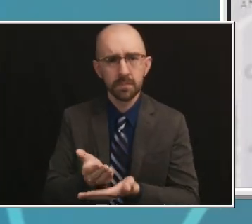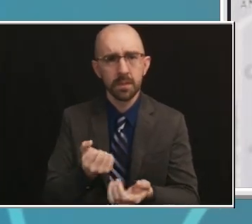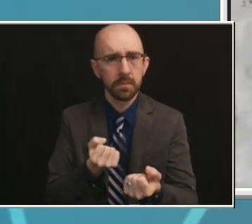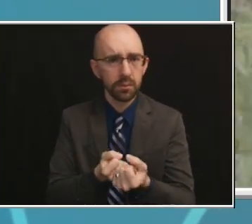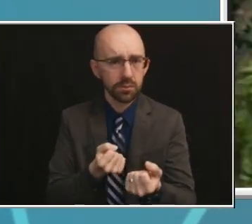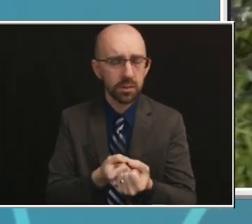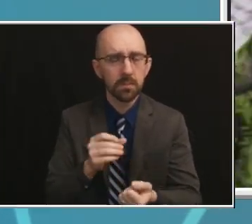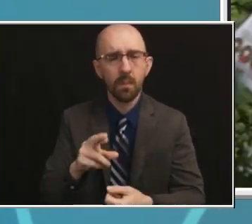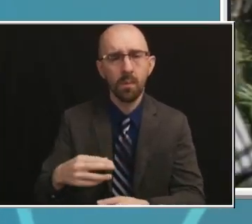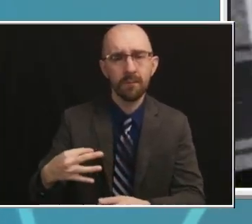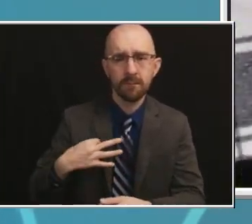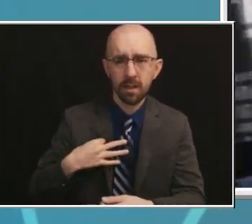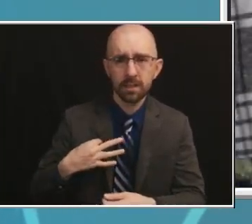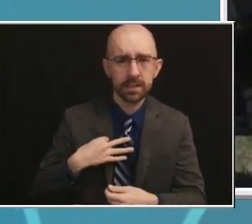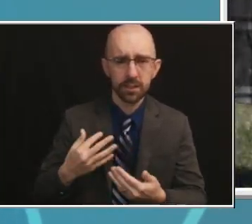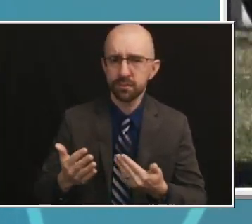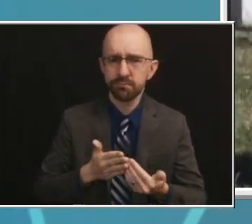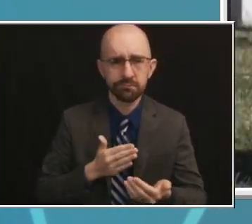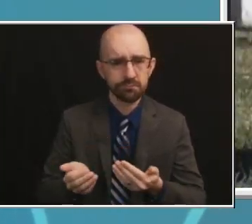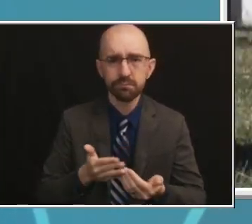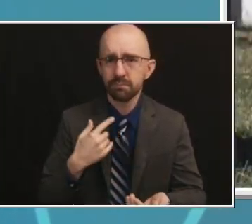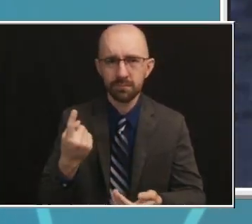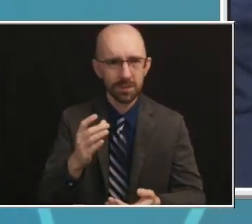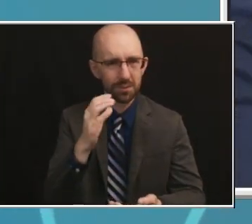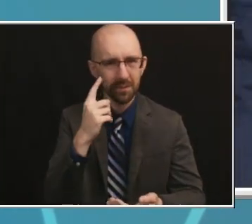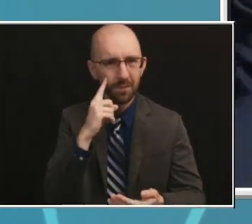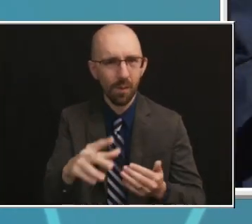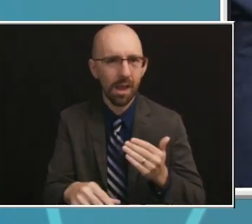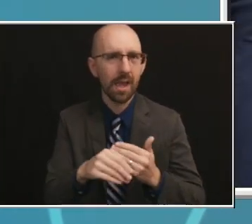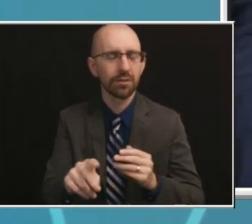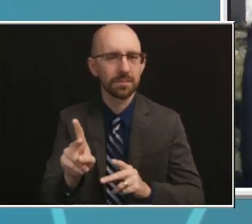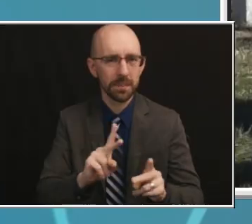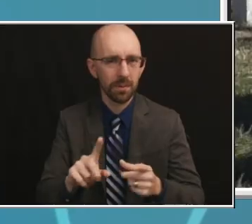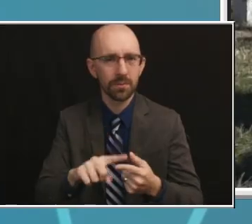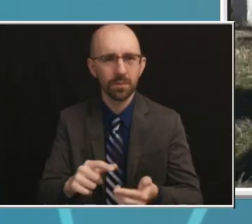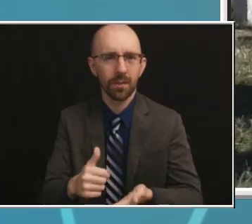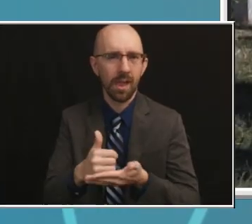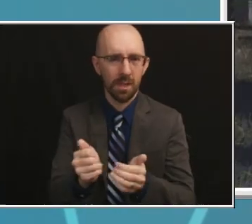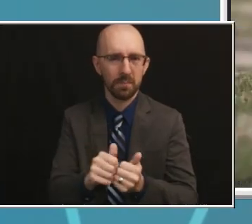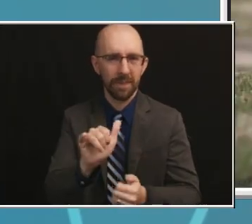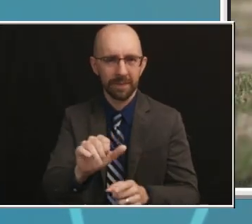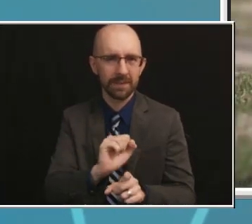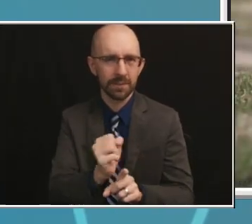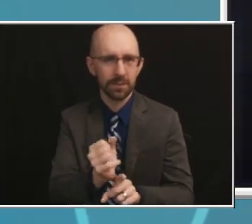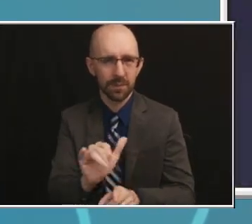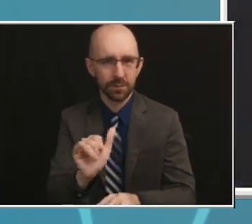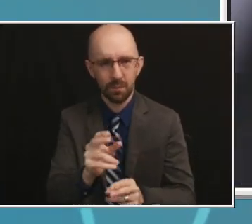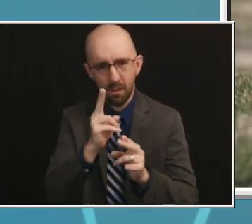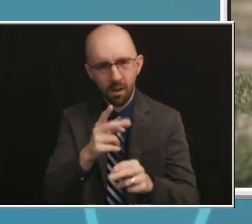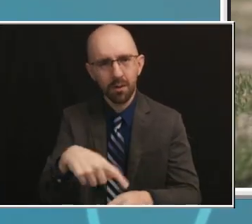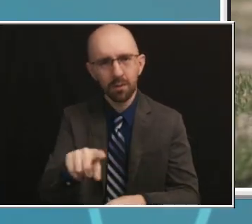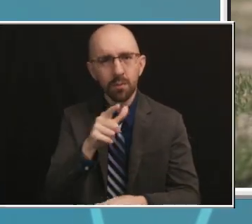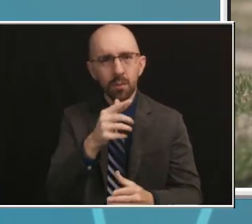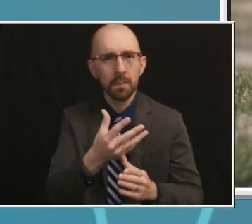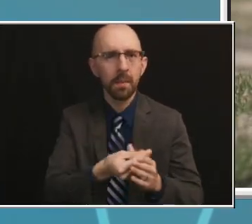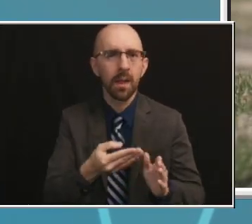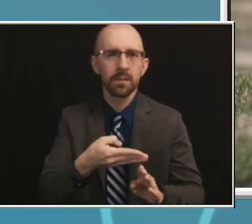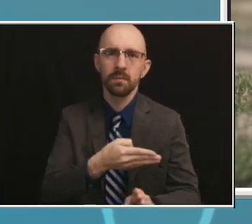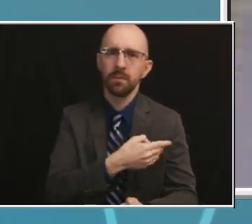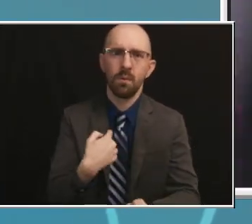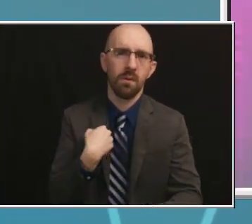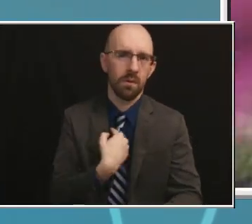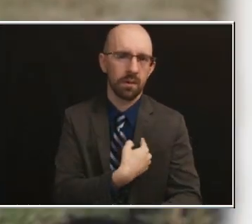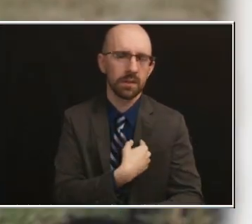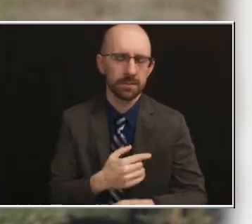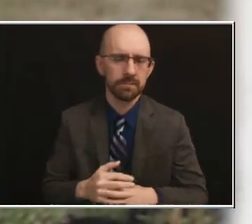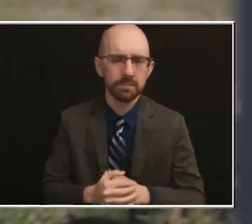or volunteers. So always looking for extra people to help in these situations too, to honor those that have gone before us. For people